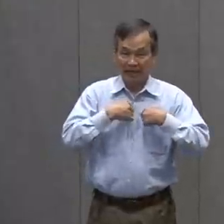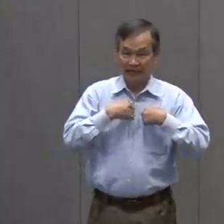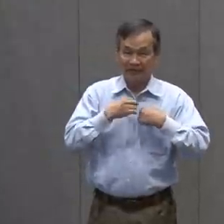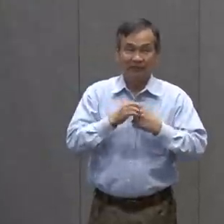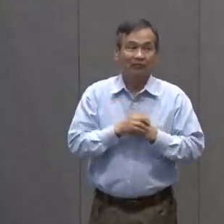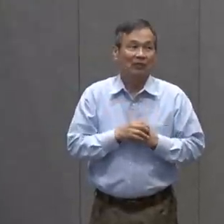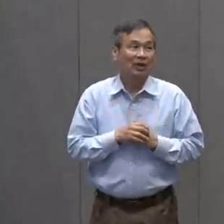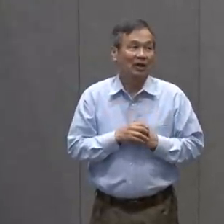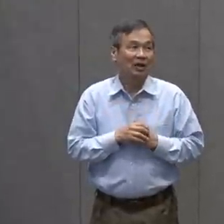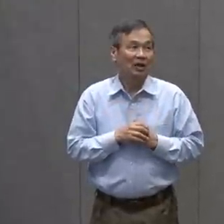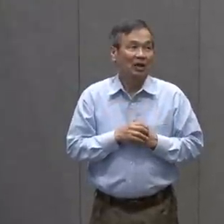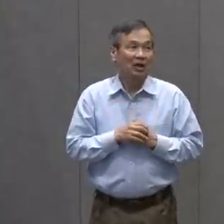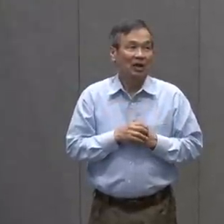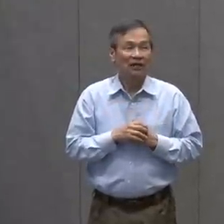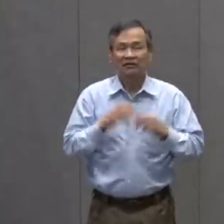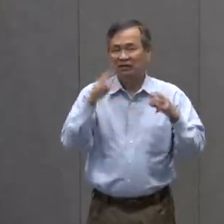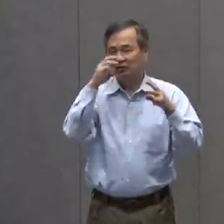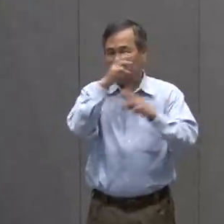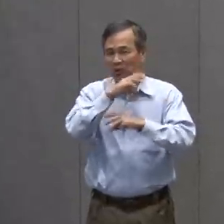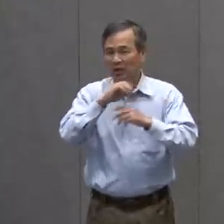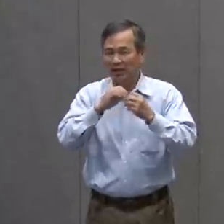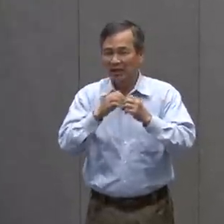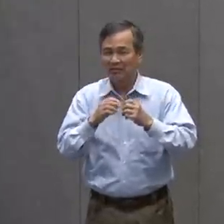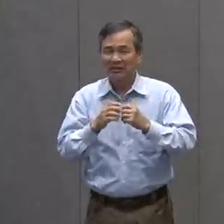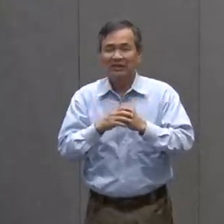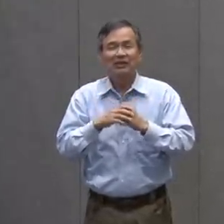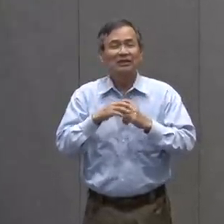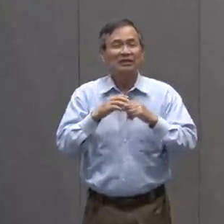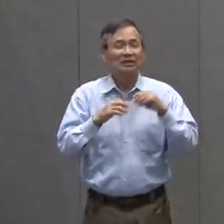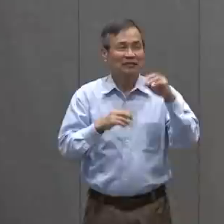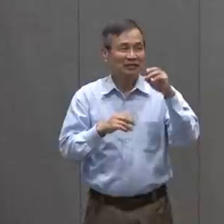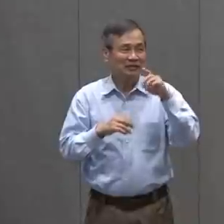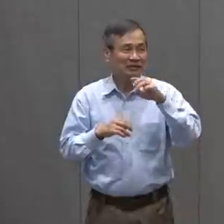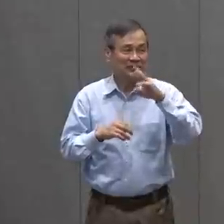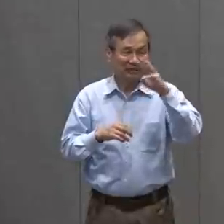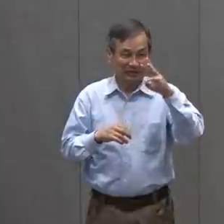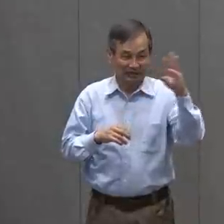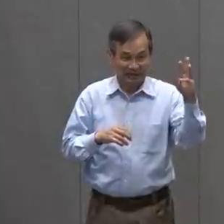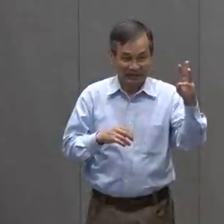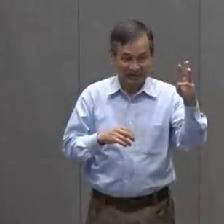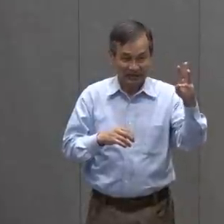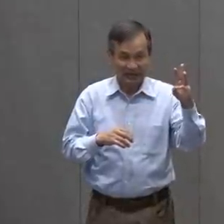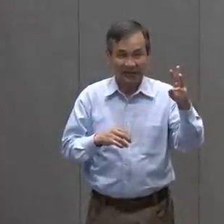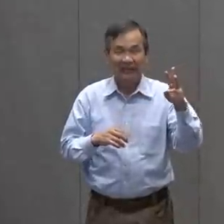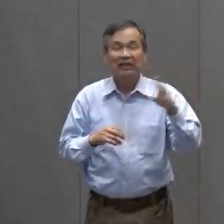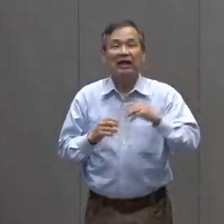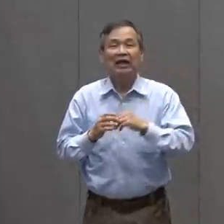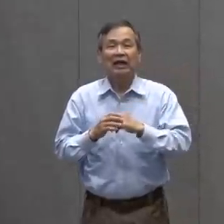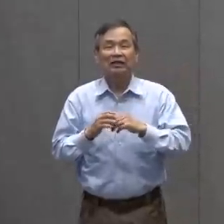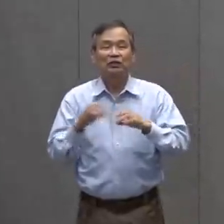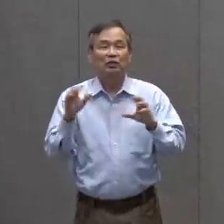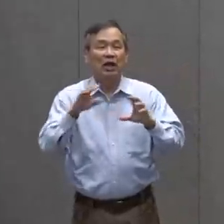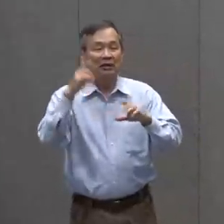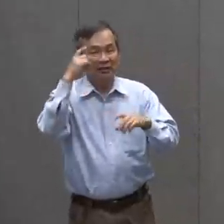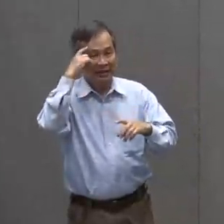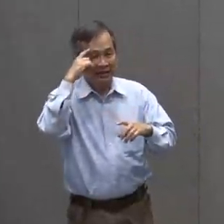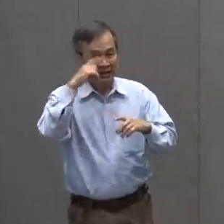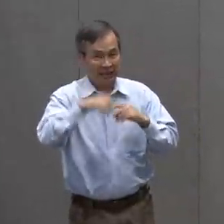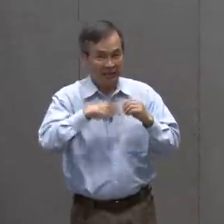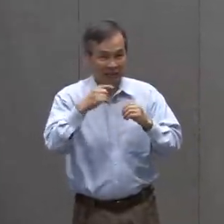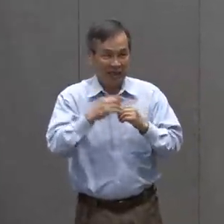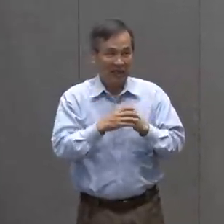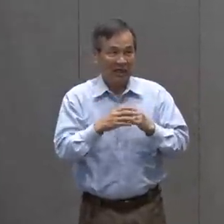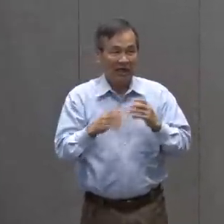I have kind of some weird numbers happening up here. So I'm gonna do more of my landmark numbers in my head when I'm thinking about adding those